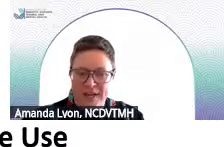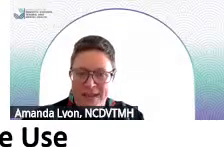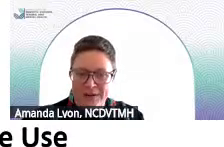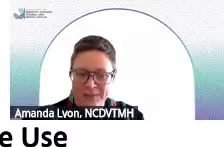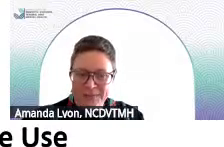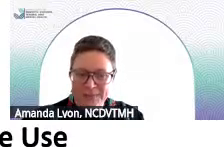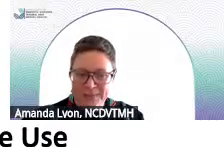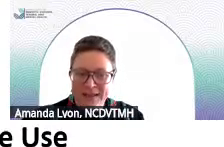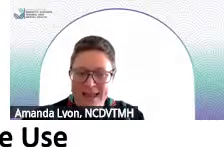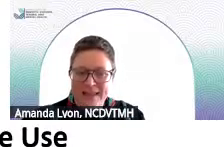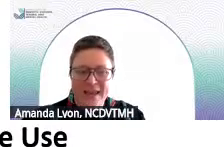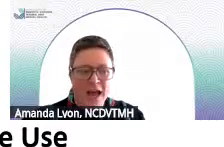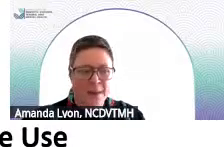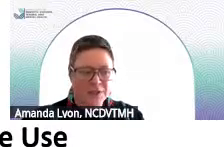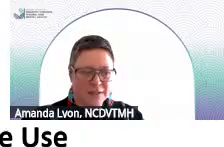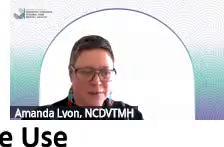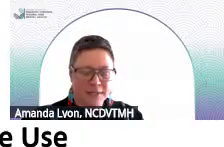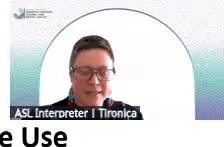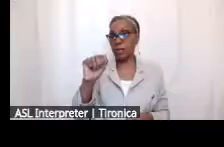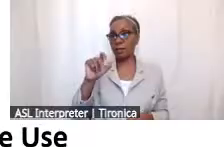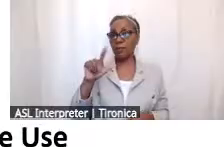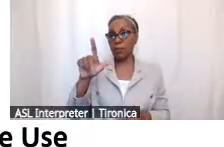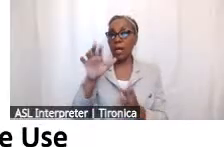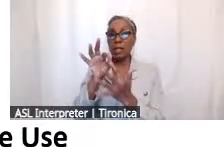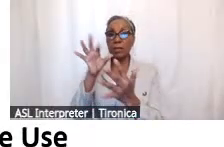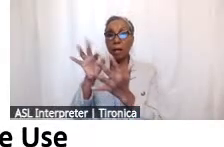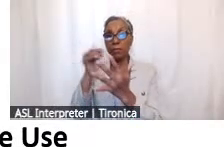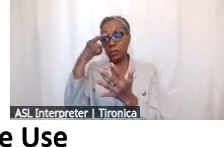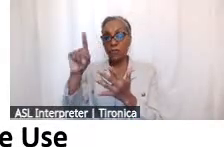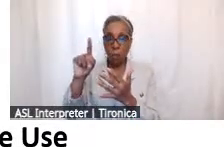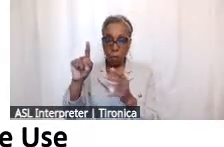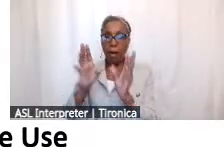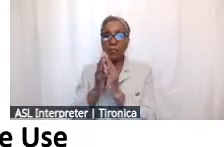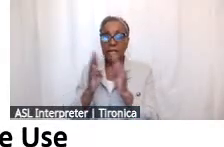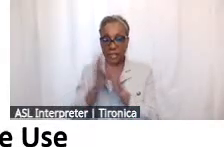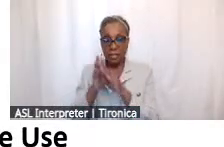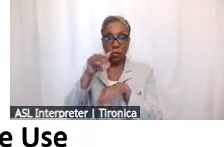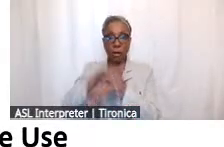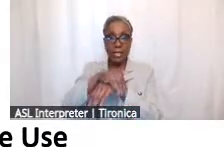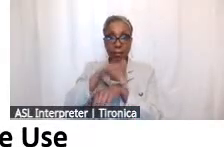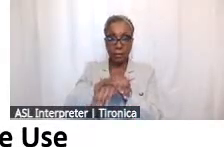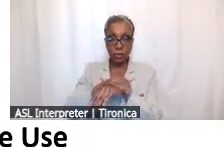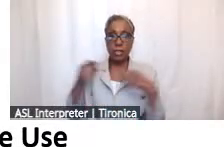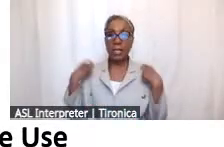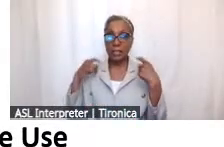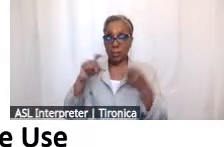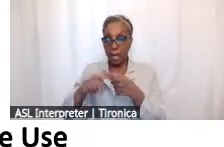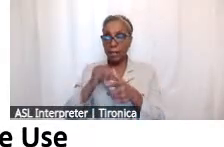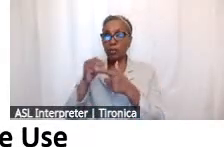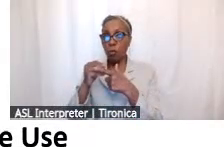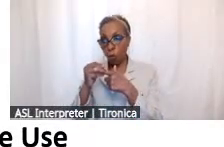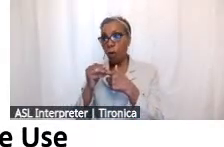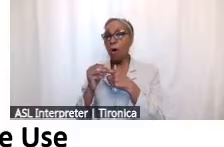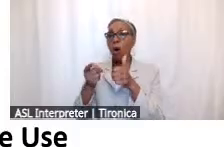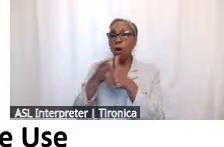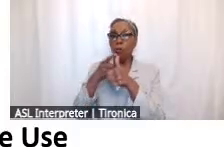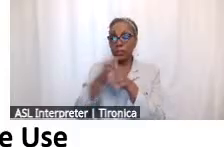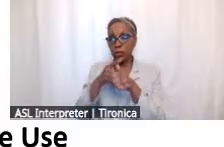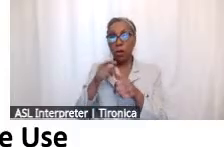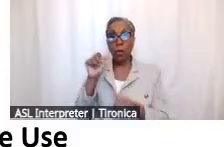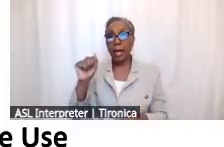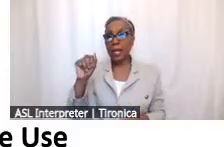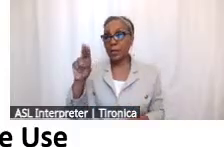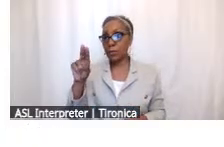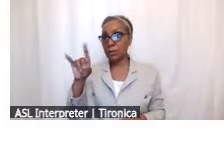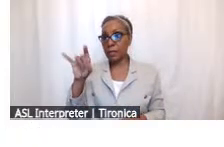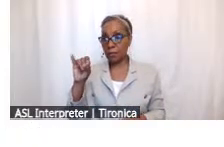language channel. The options for this session are English, Spanish, or original audio, if you would like to